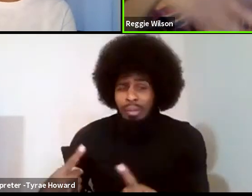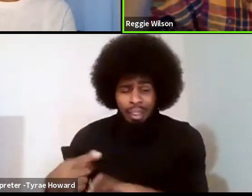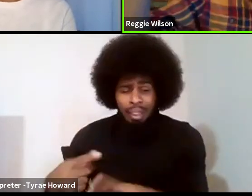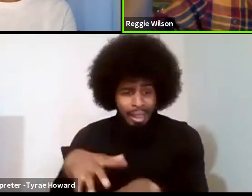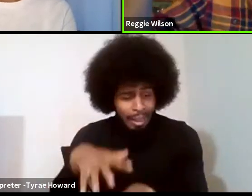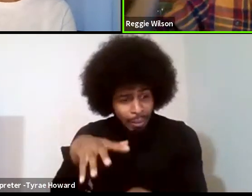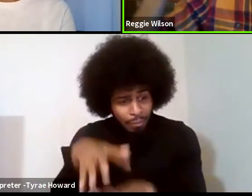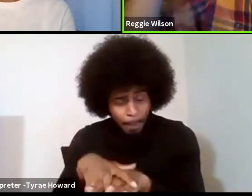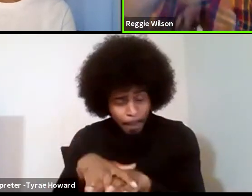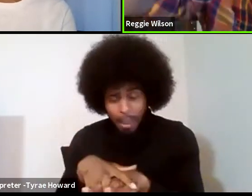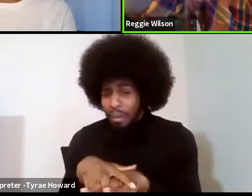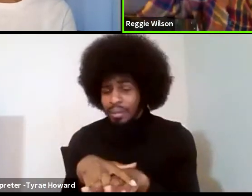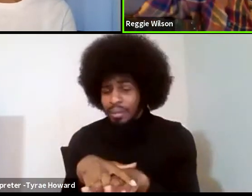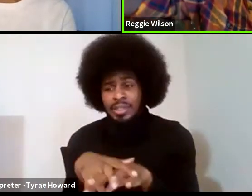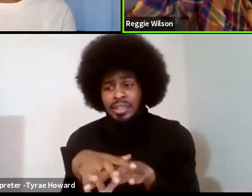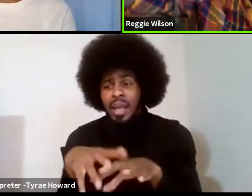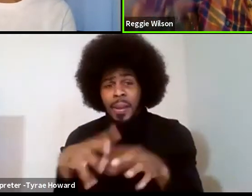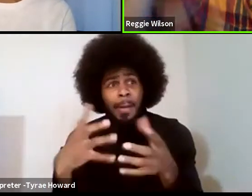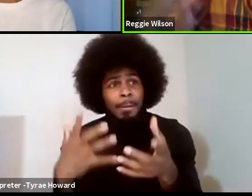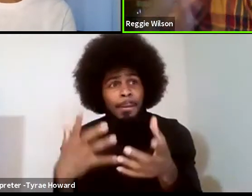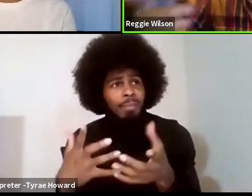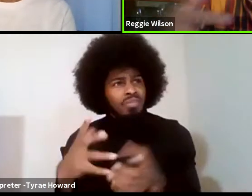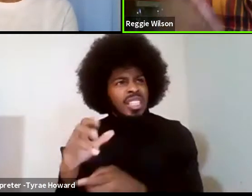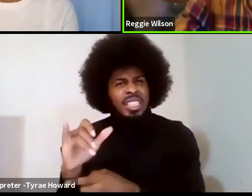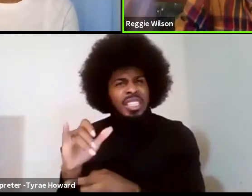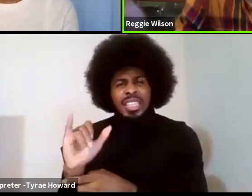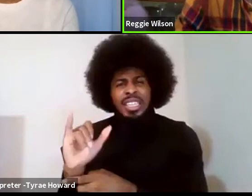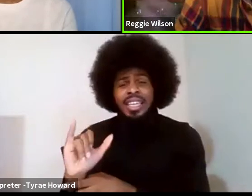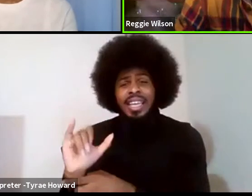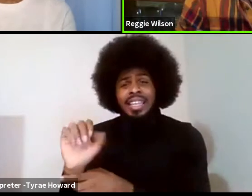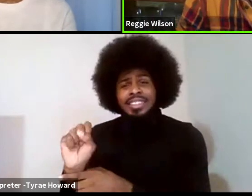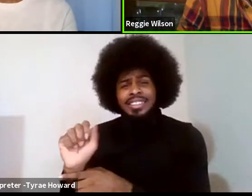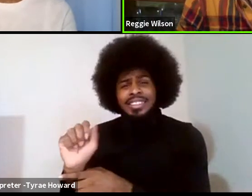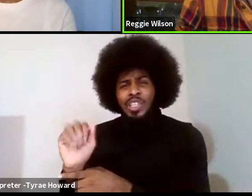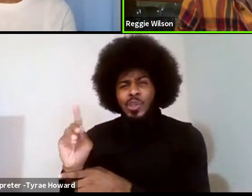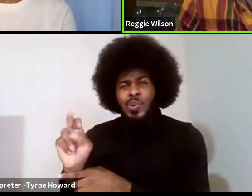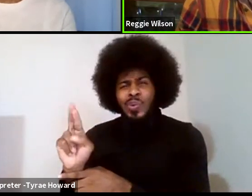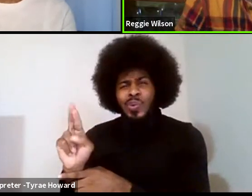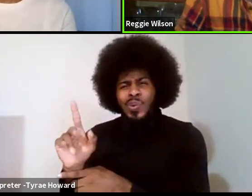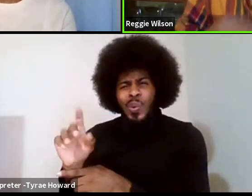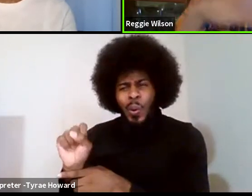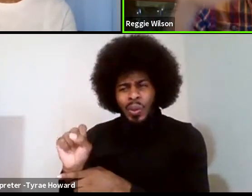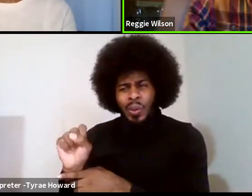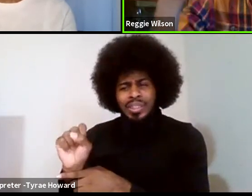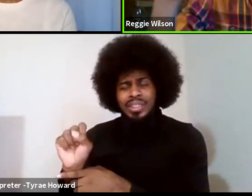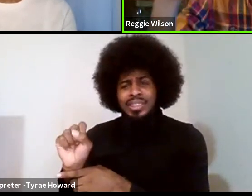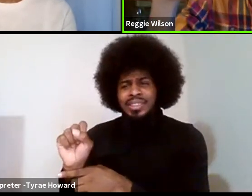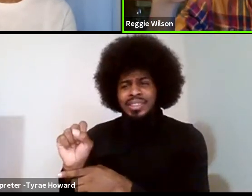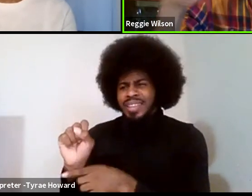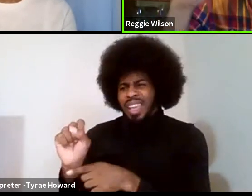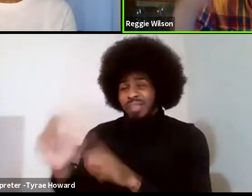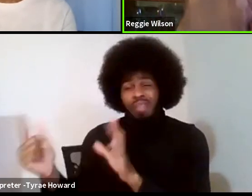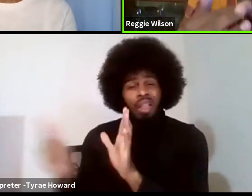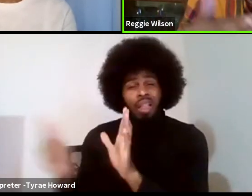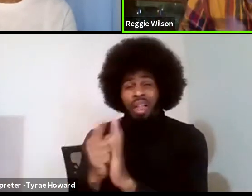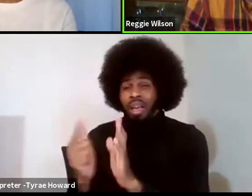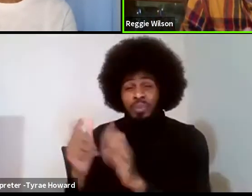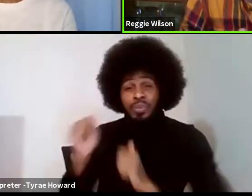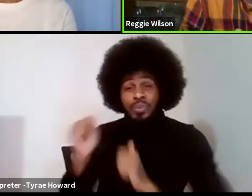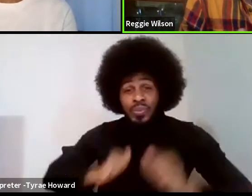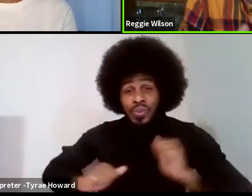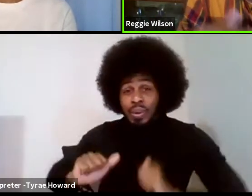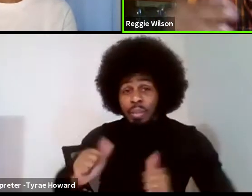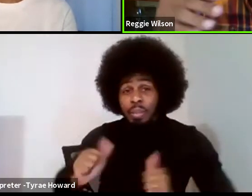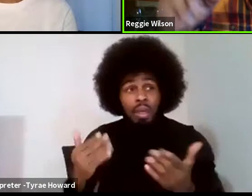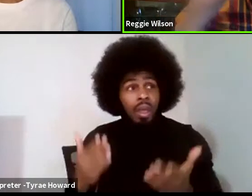the church, and then Isadora Duncan was banned from like performing there, and then like thinking about Dance Space and